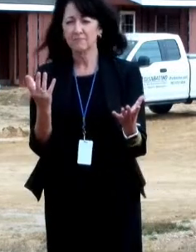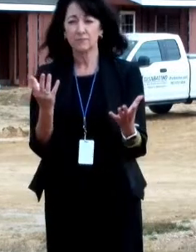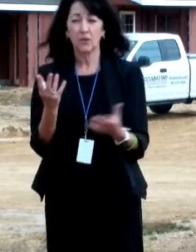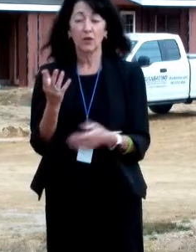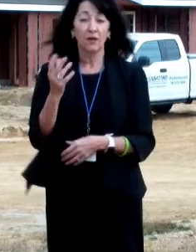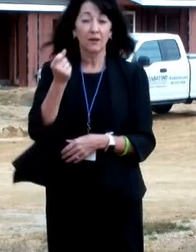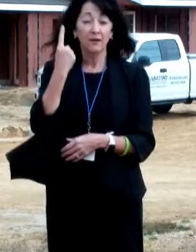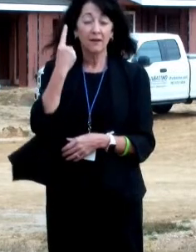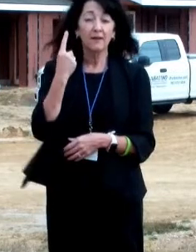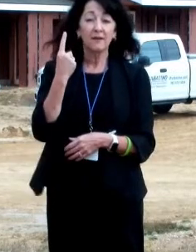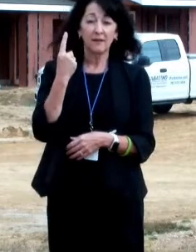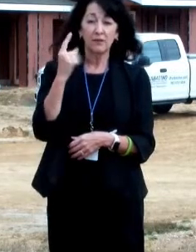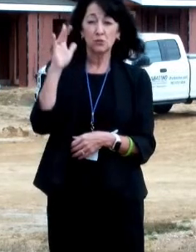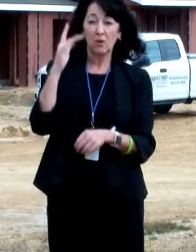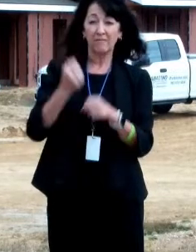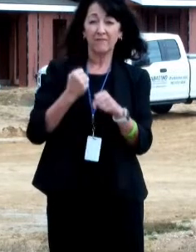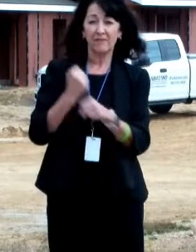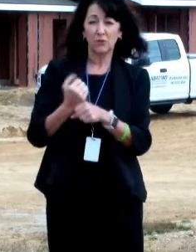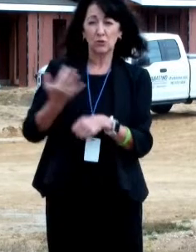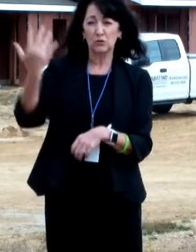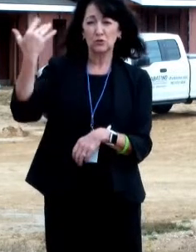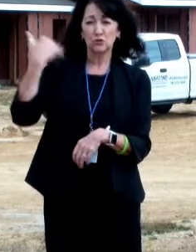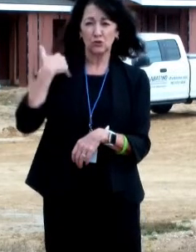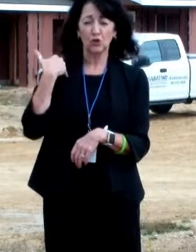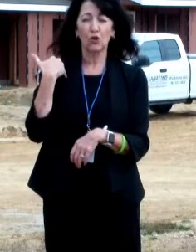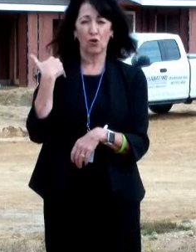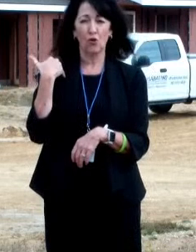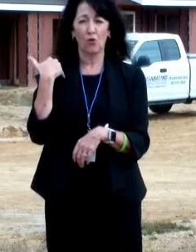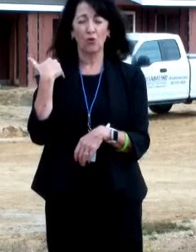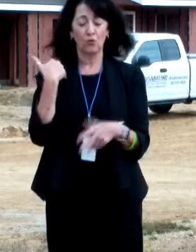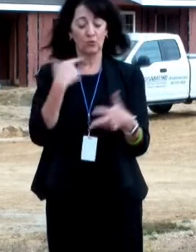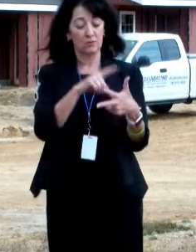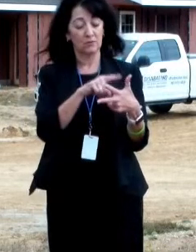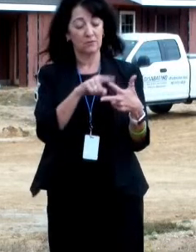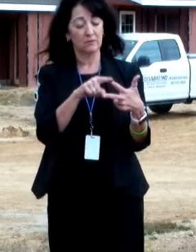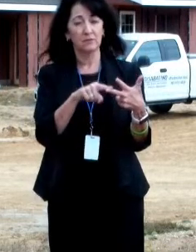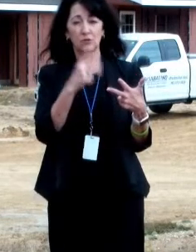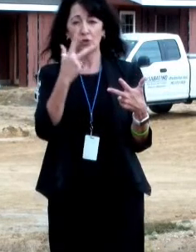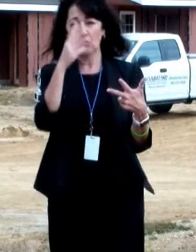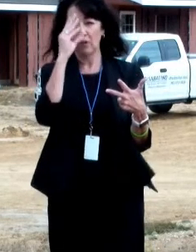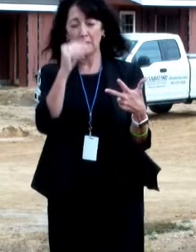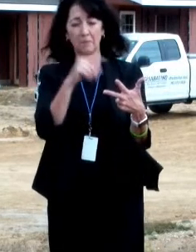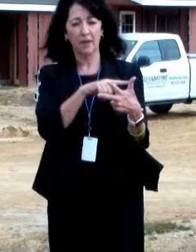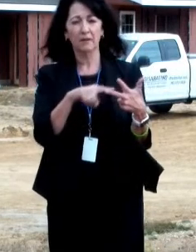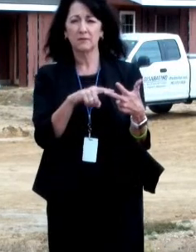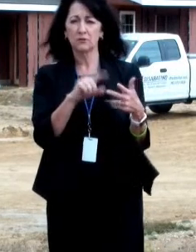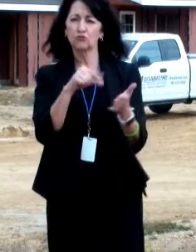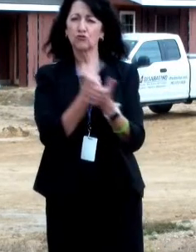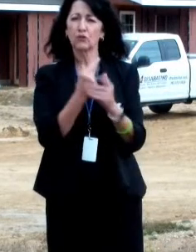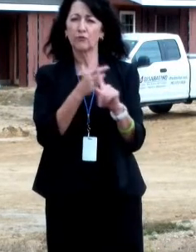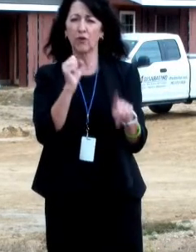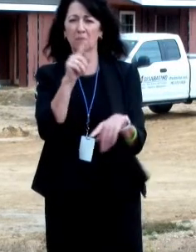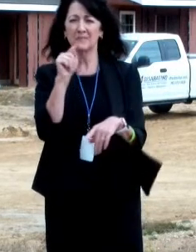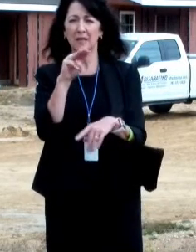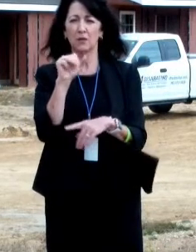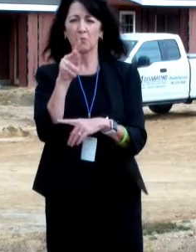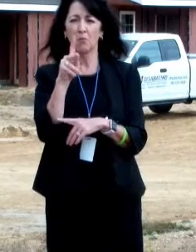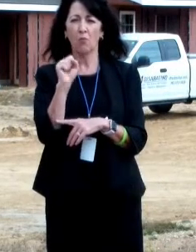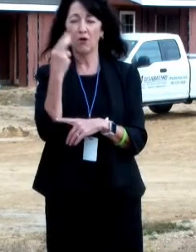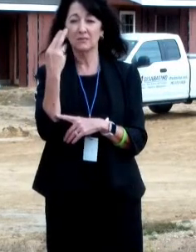25 years ago, 3 guys coming from St. Mark's High School were in a